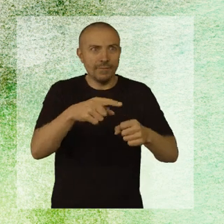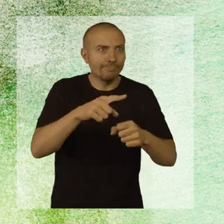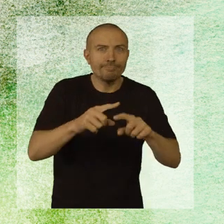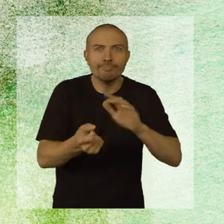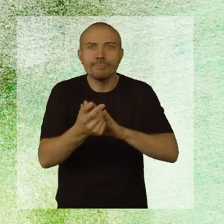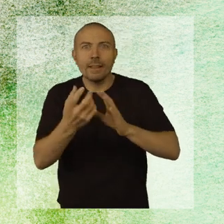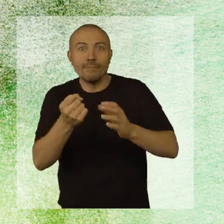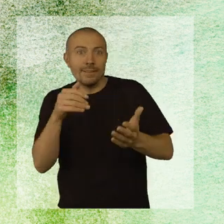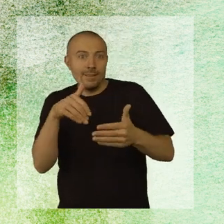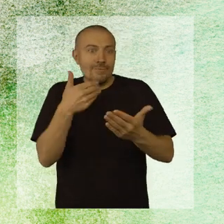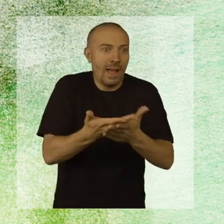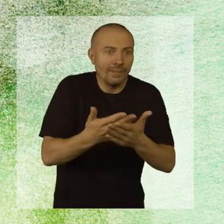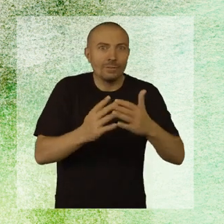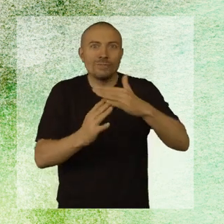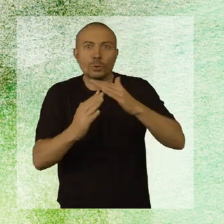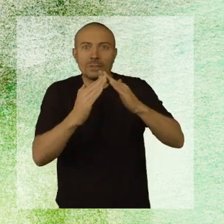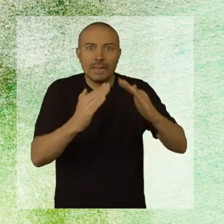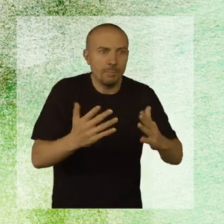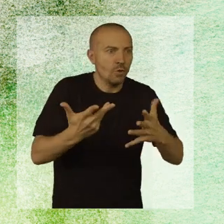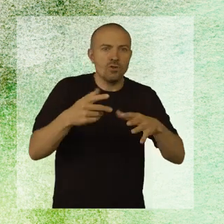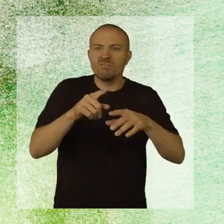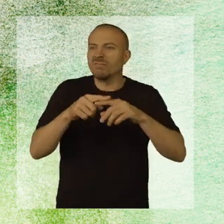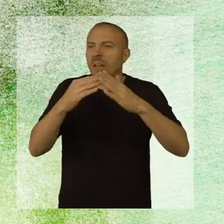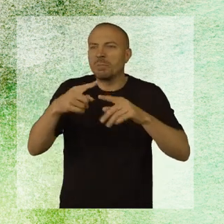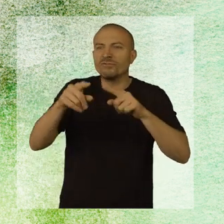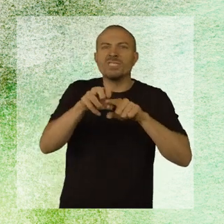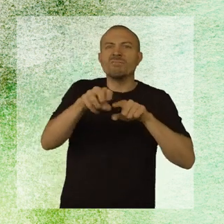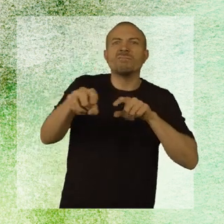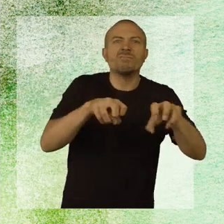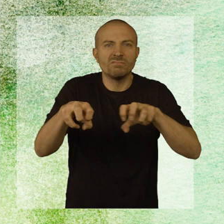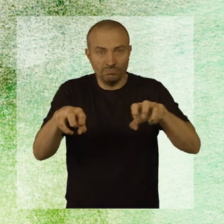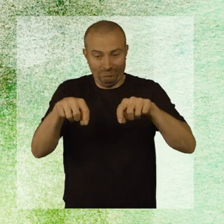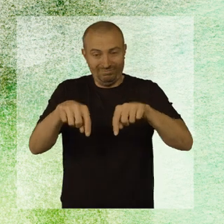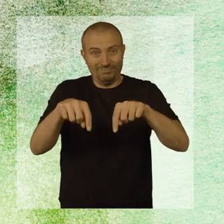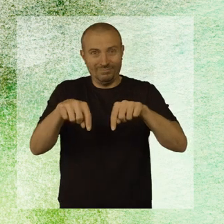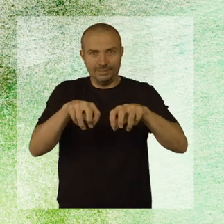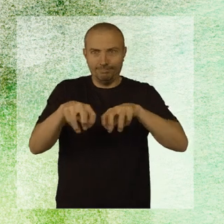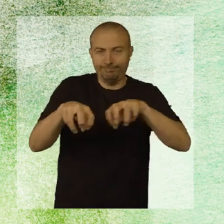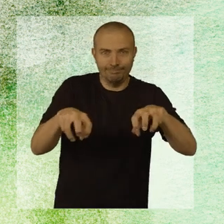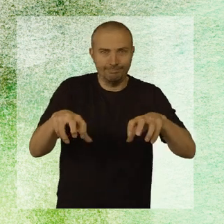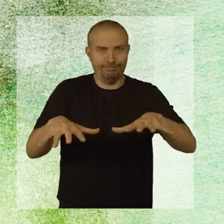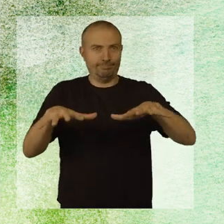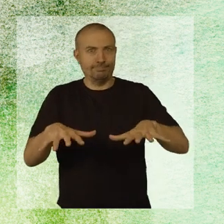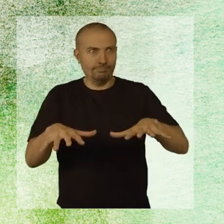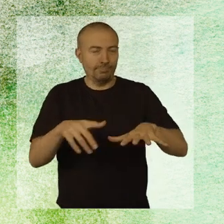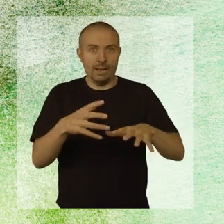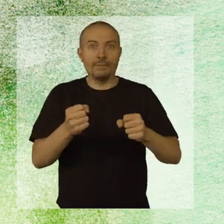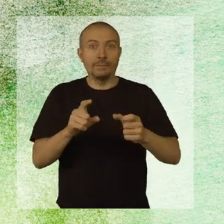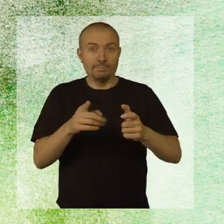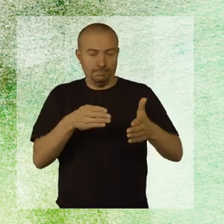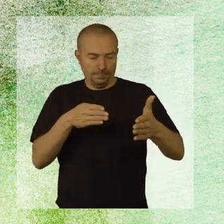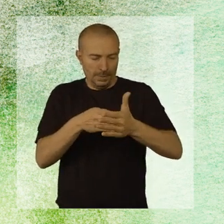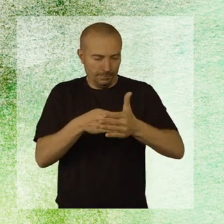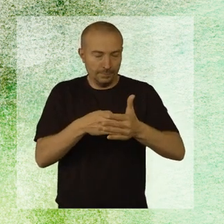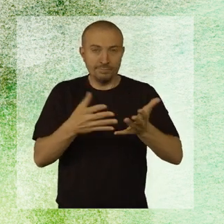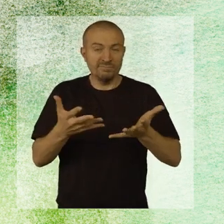with disabilities on the ground is that if they manage to actually arrive to a refugee camp or internally displaced people's